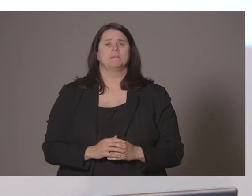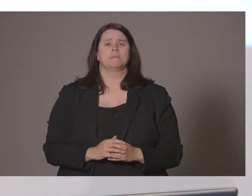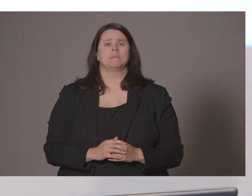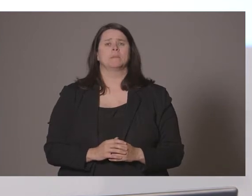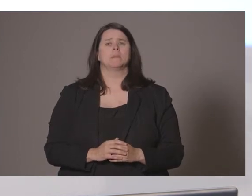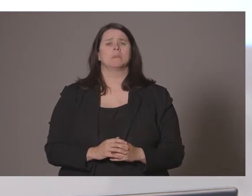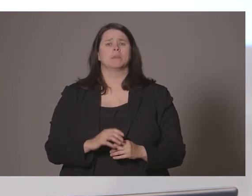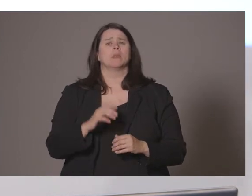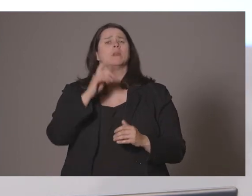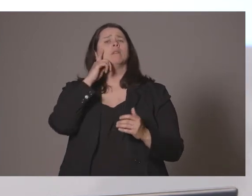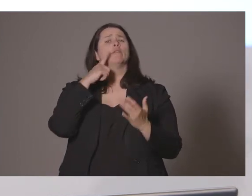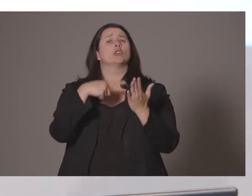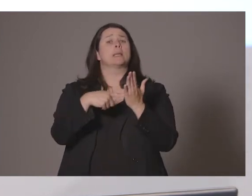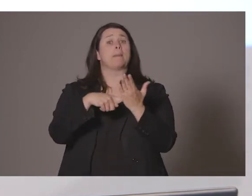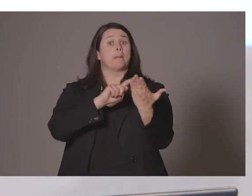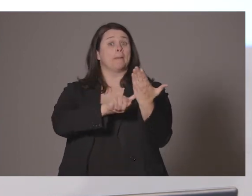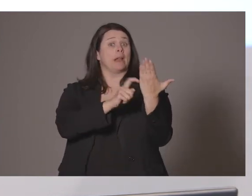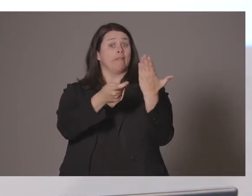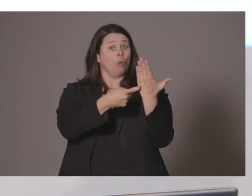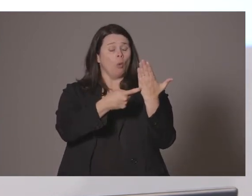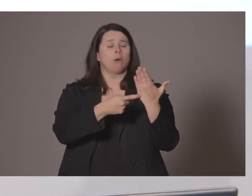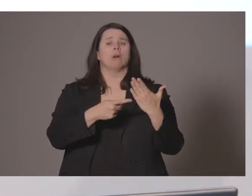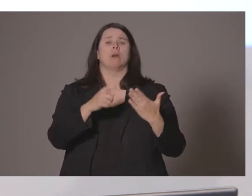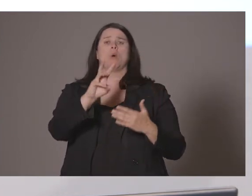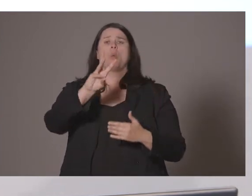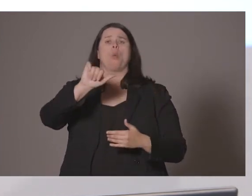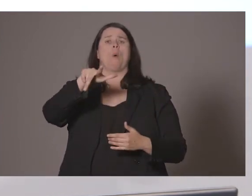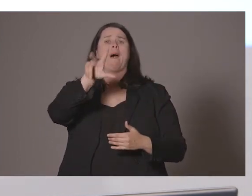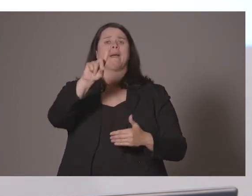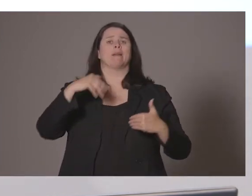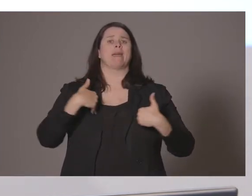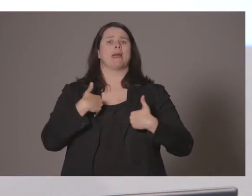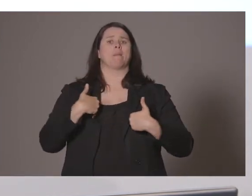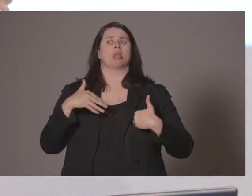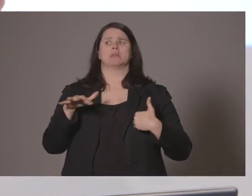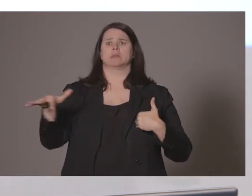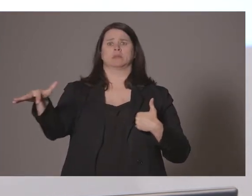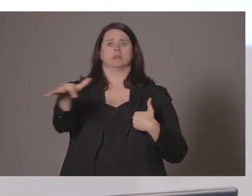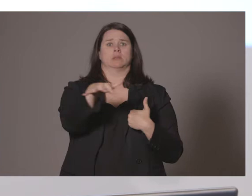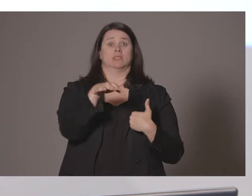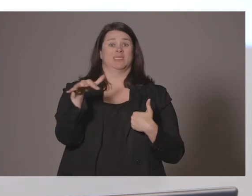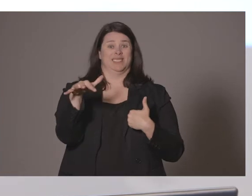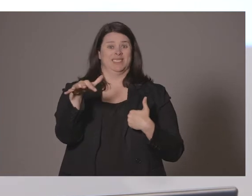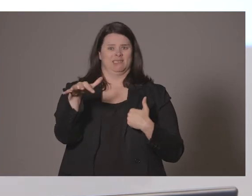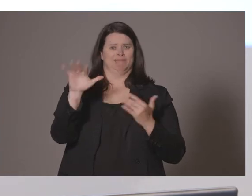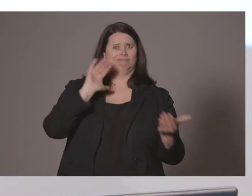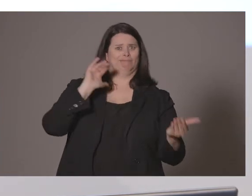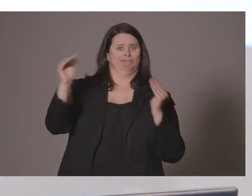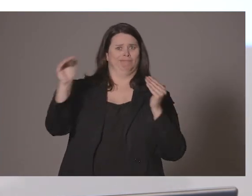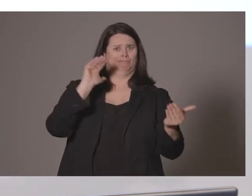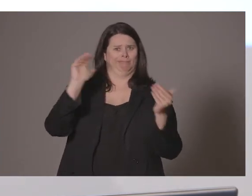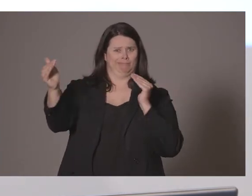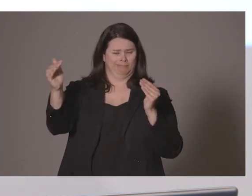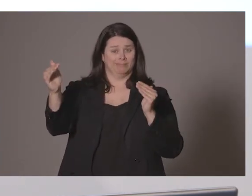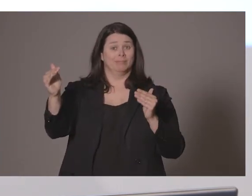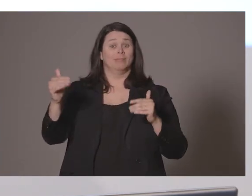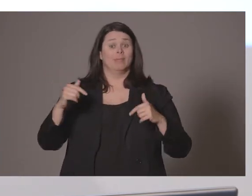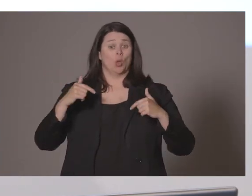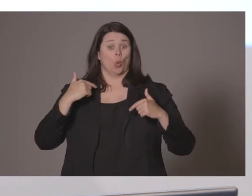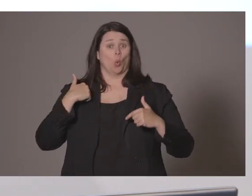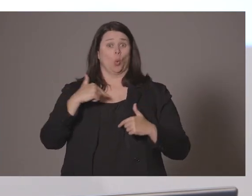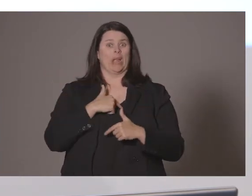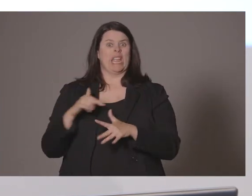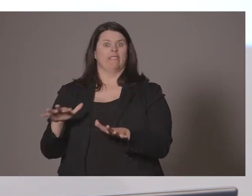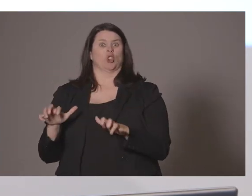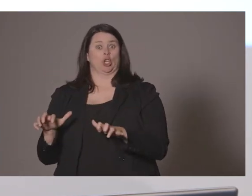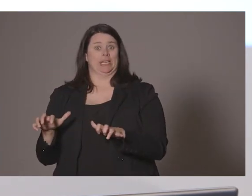metaphors, a lot of modeling for how to let ourselves discharge that freeze, because the freeze has a lot of energy in it. It's very energized to be